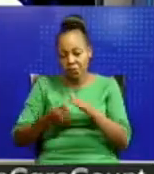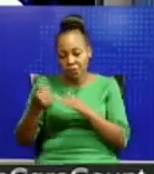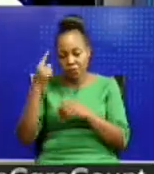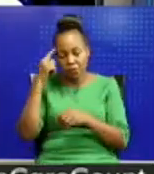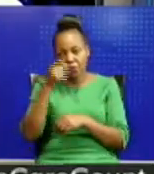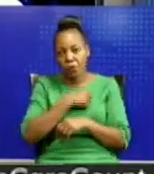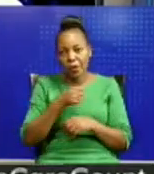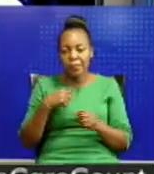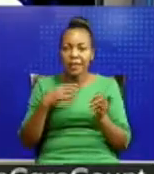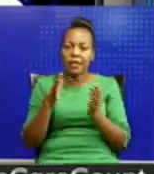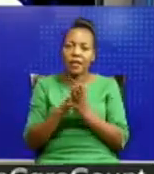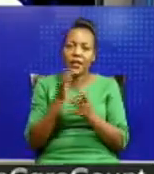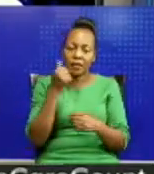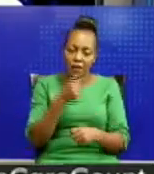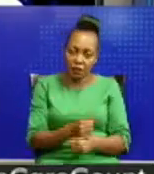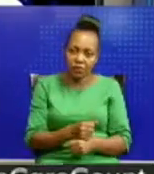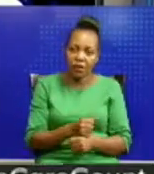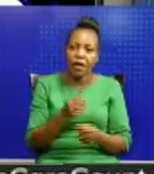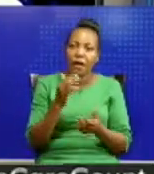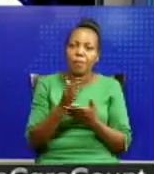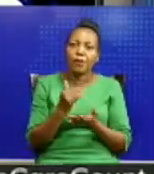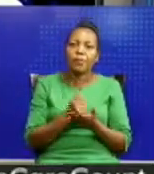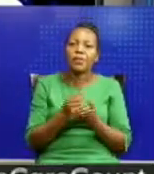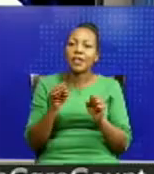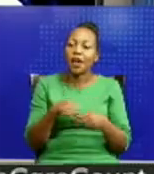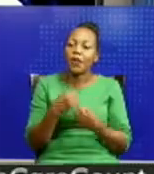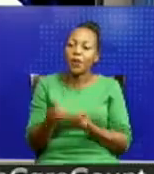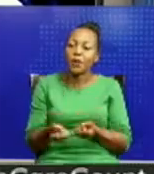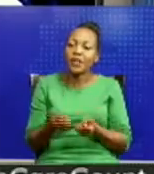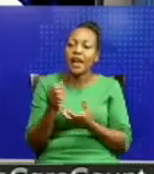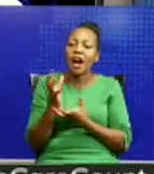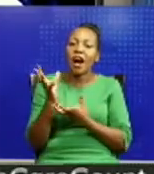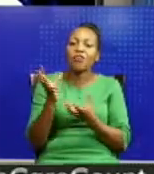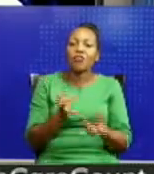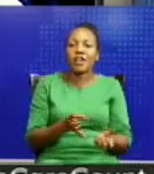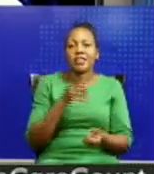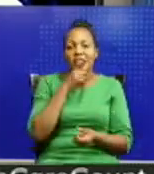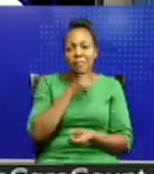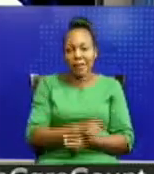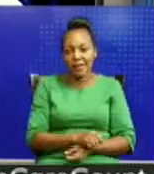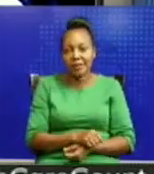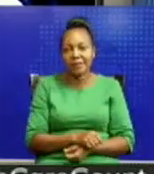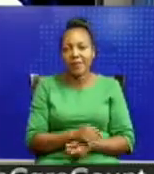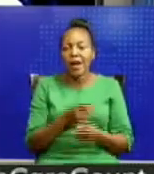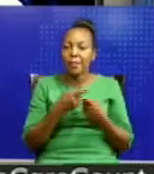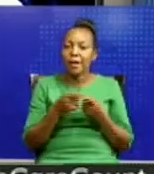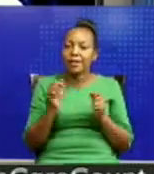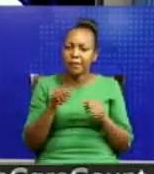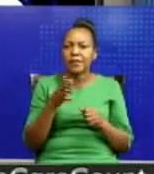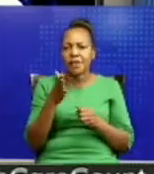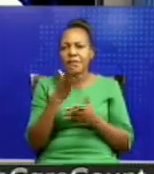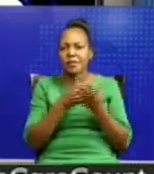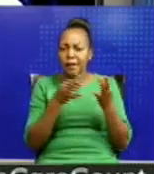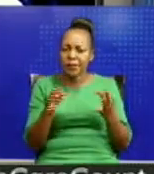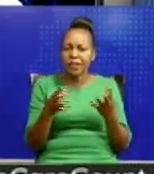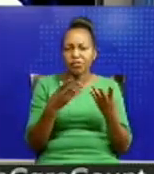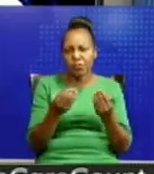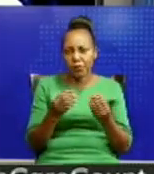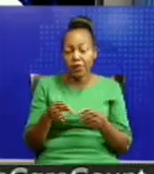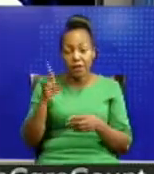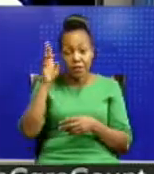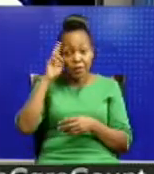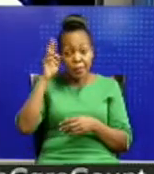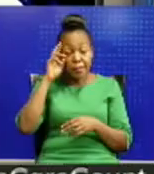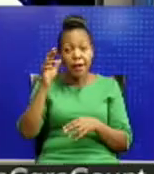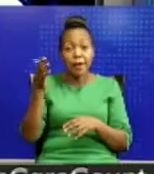women and girls. Because we cannot attract the people who have not been there unless we have something very attractive. You